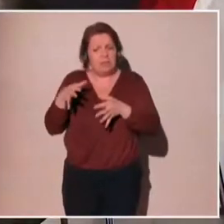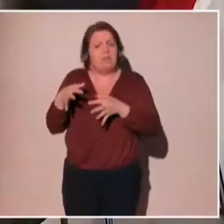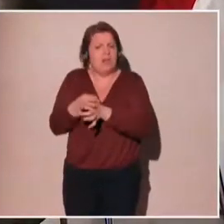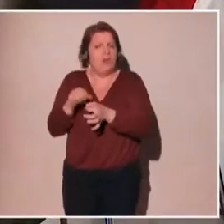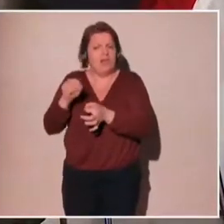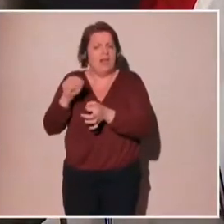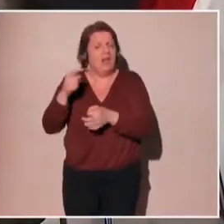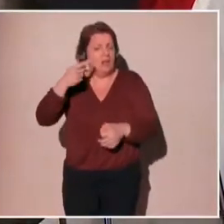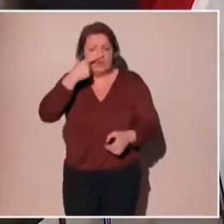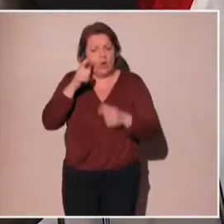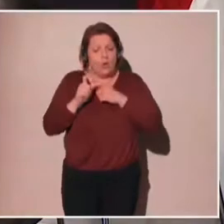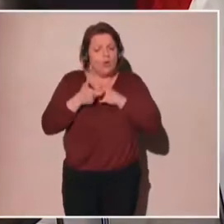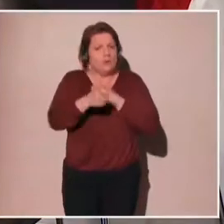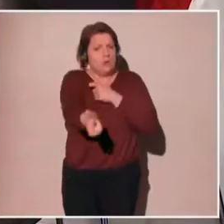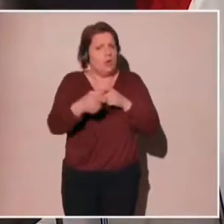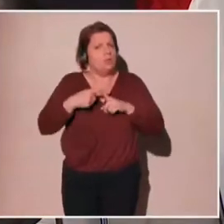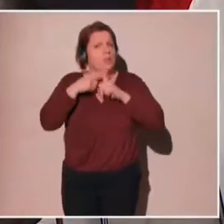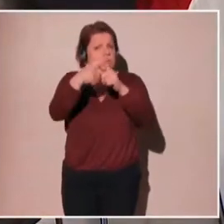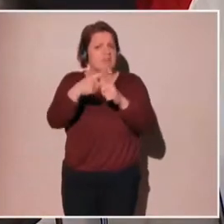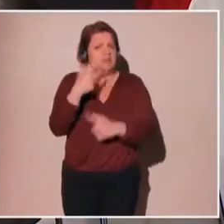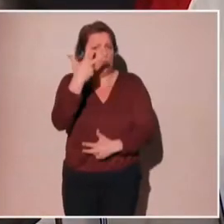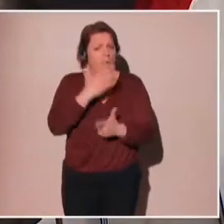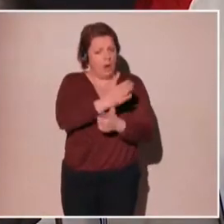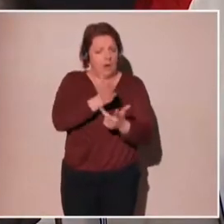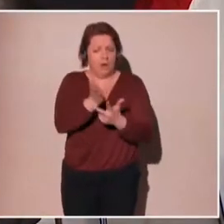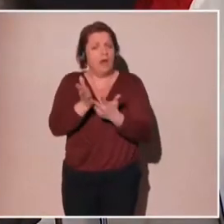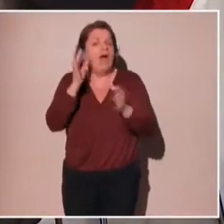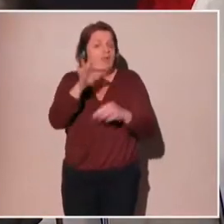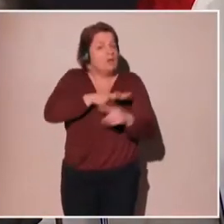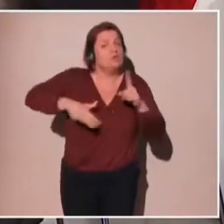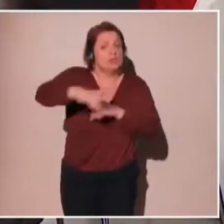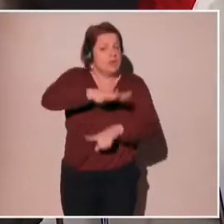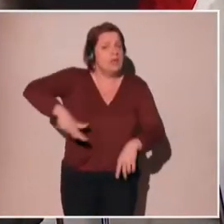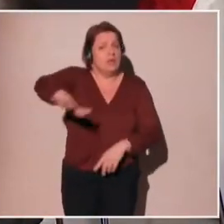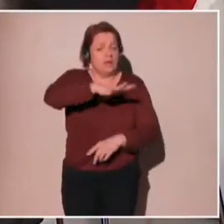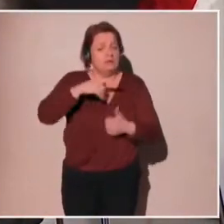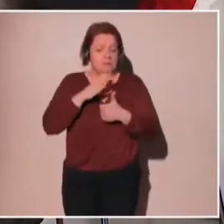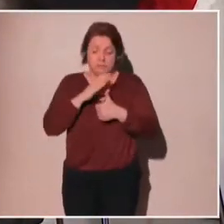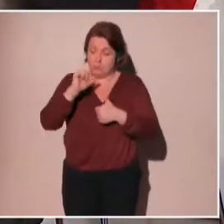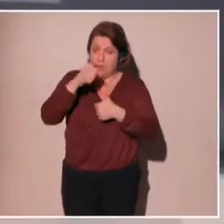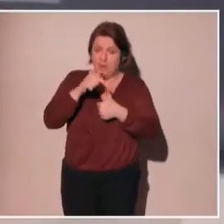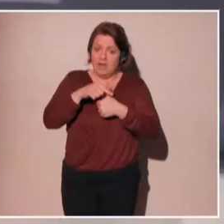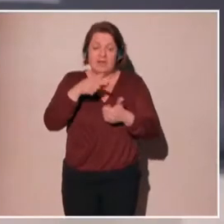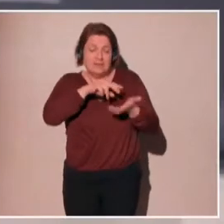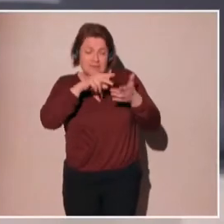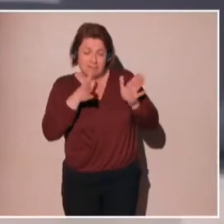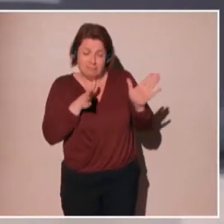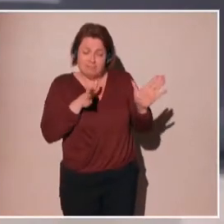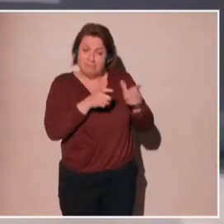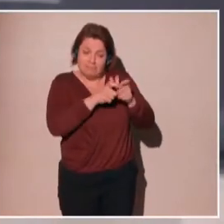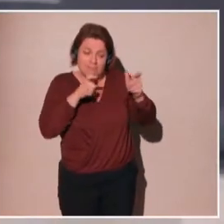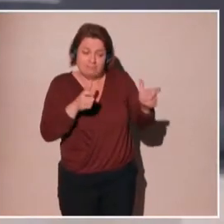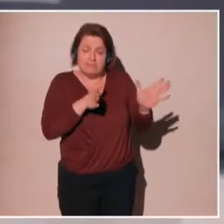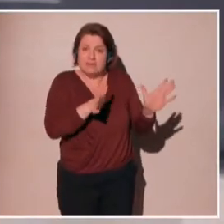First is that this is a growing sector of technology and work. And just by economical and